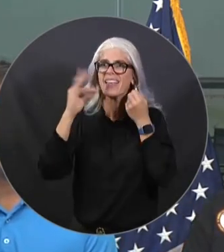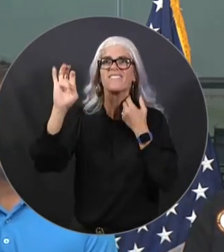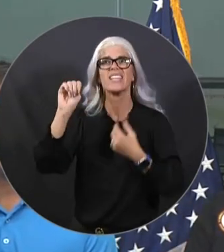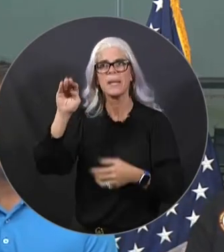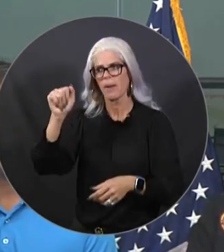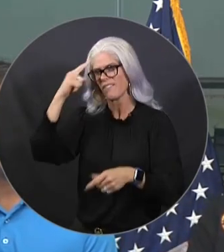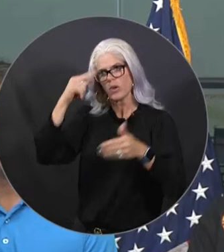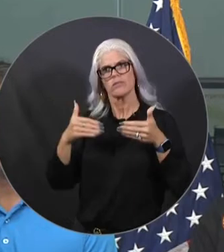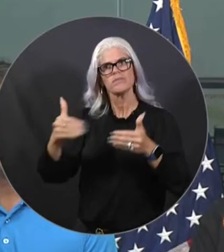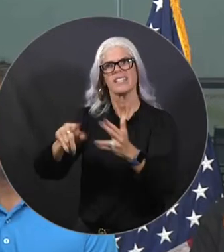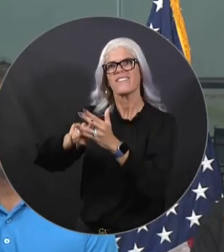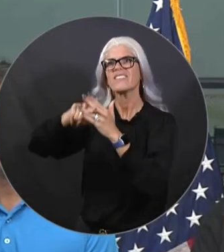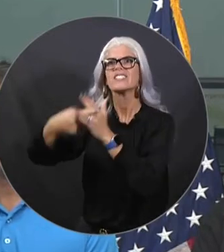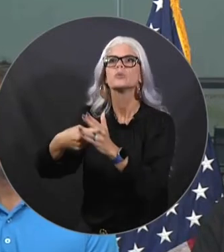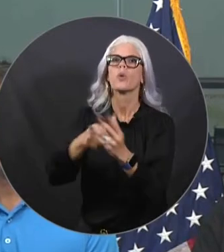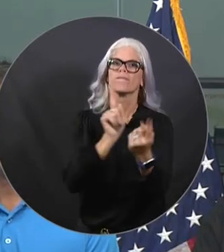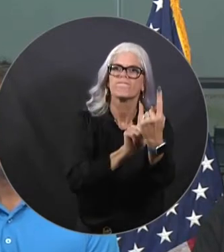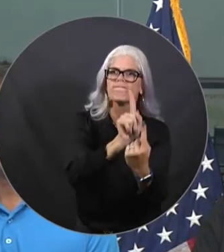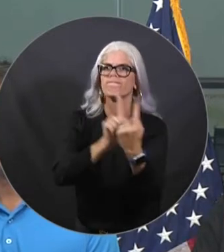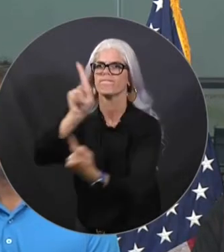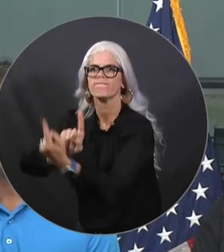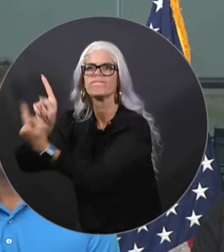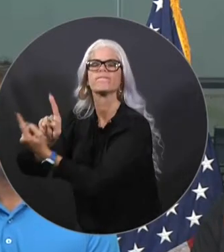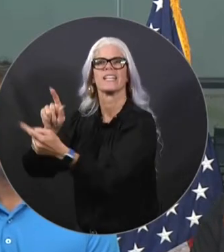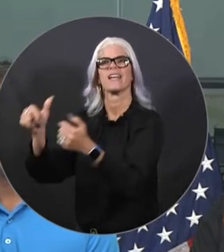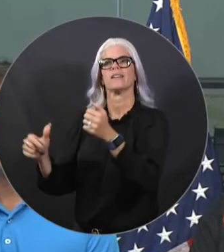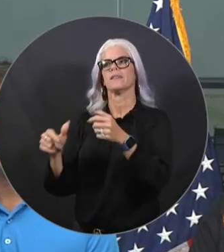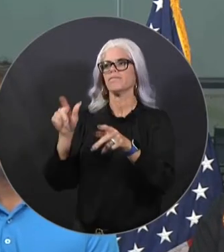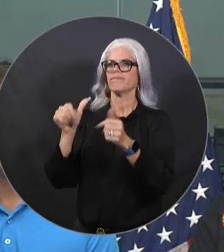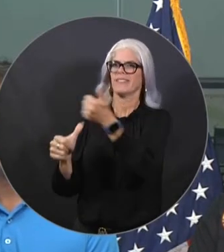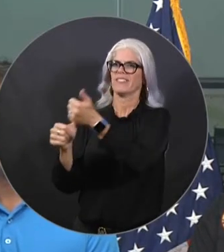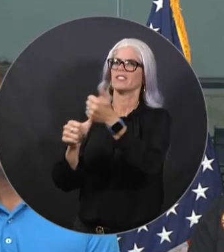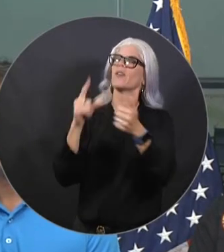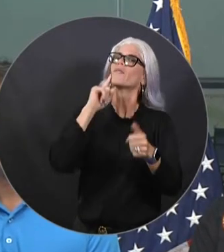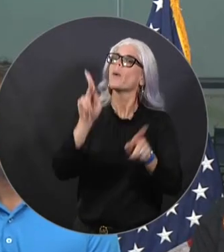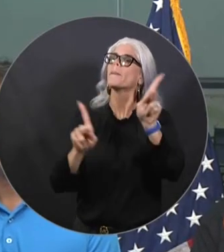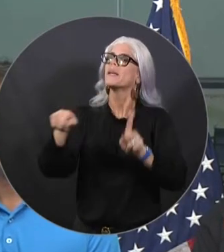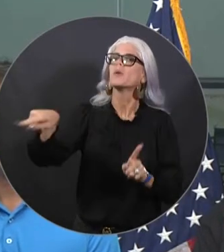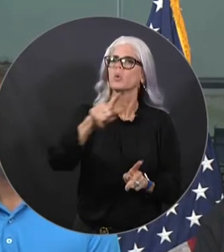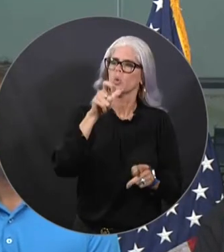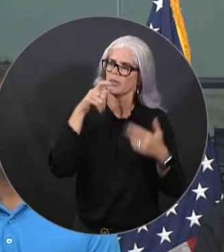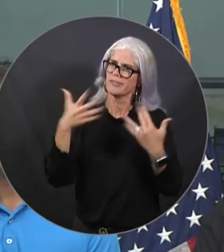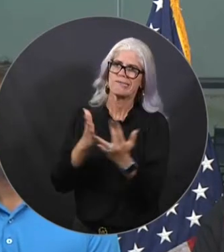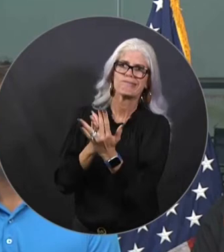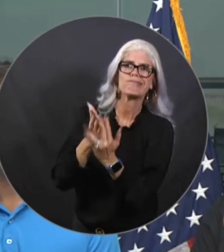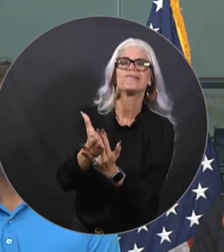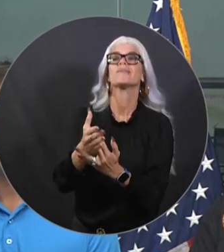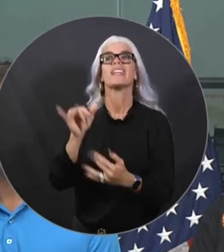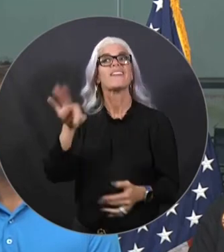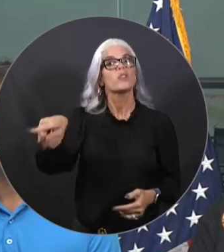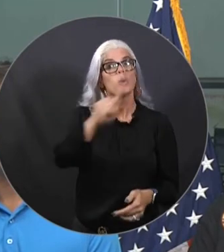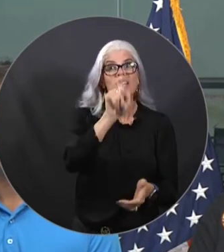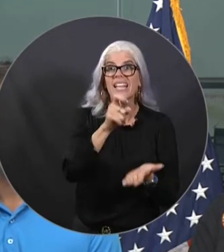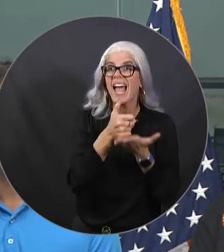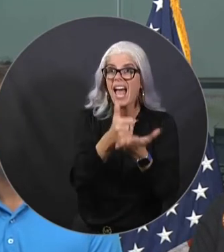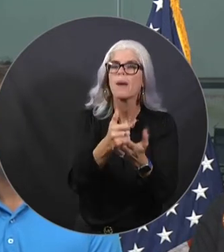for Floridians who've been affected by this storm. If you are in need of help recovering, visit